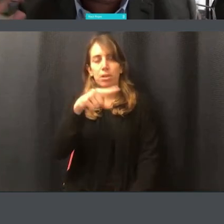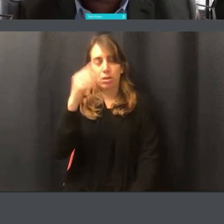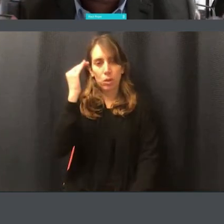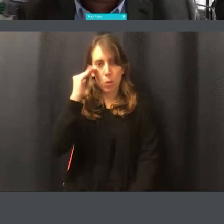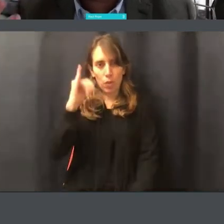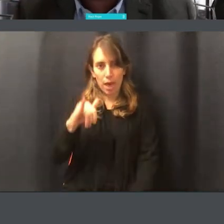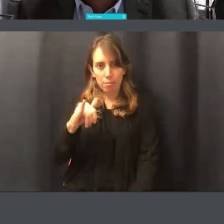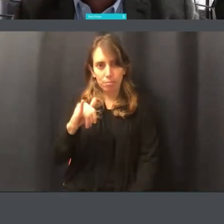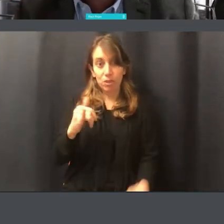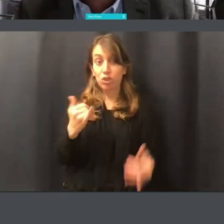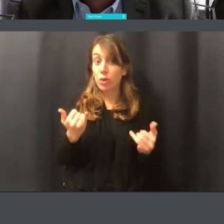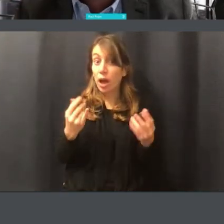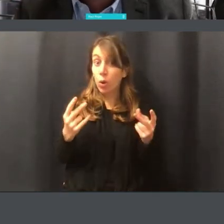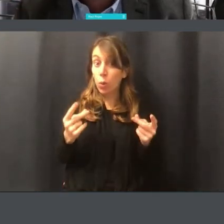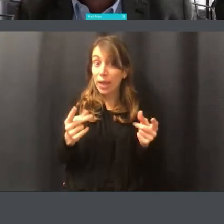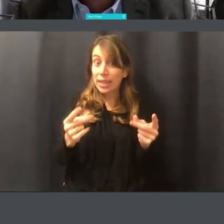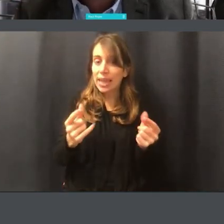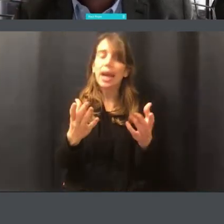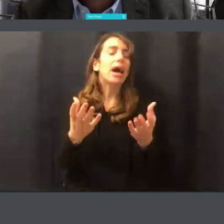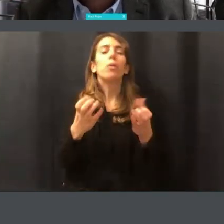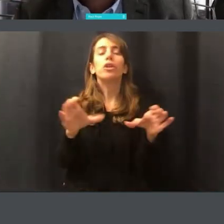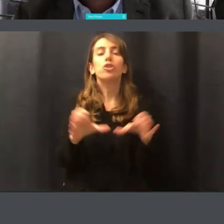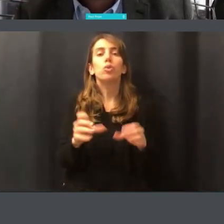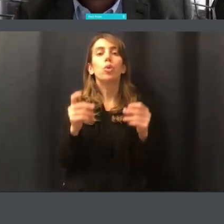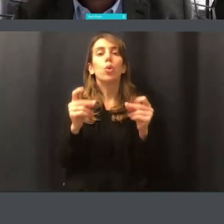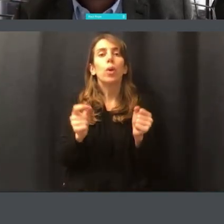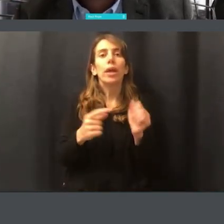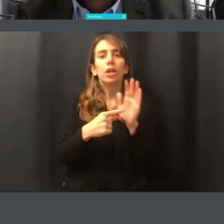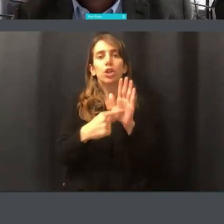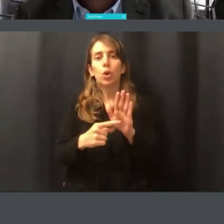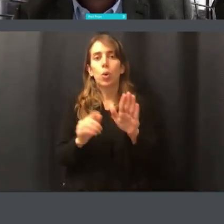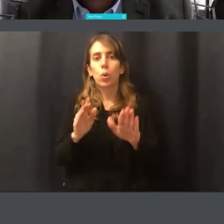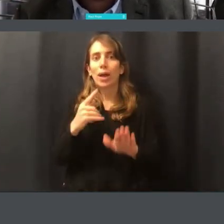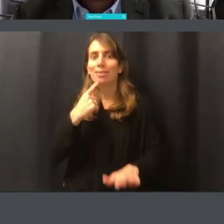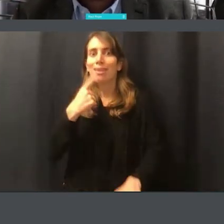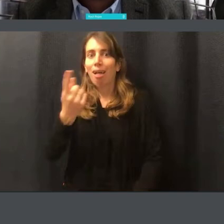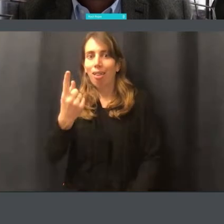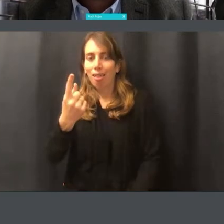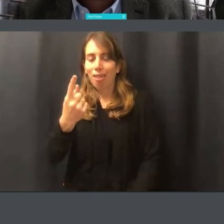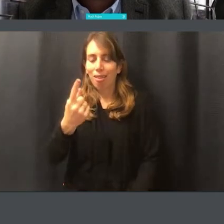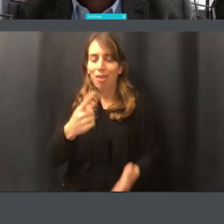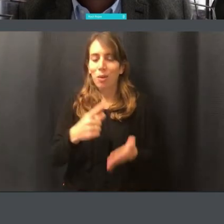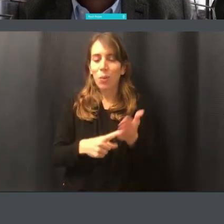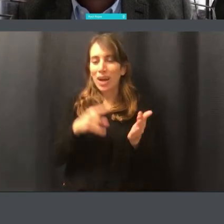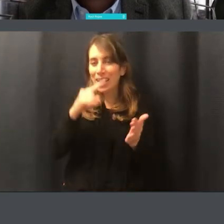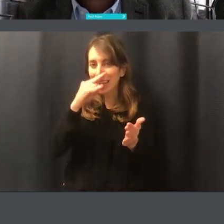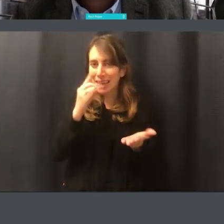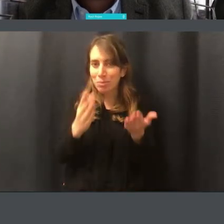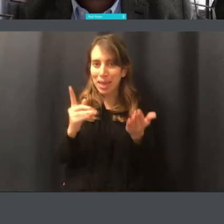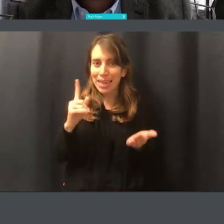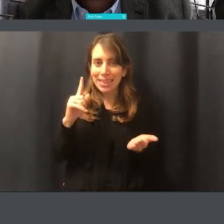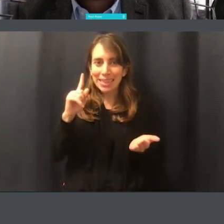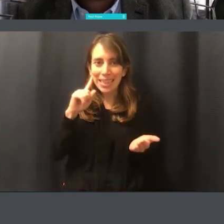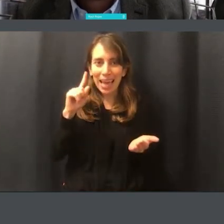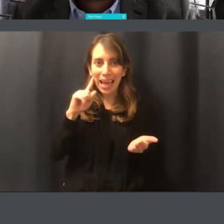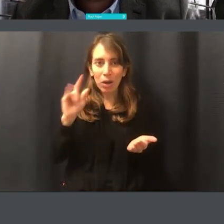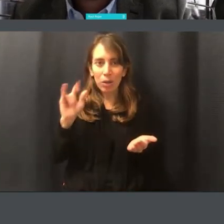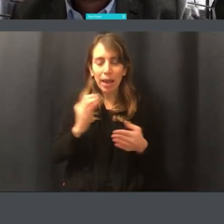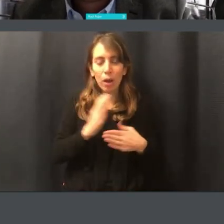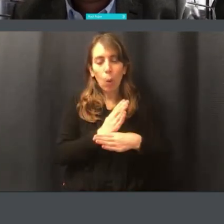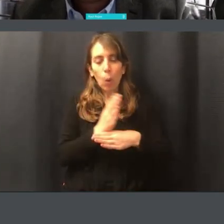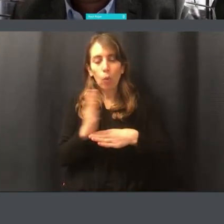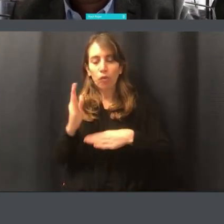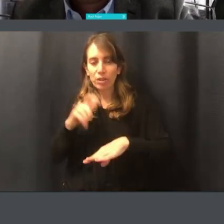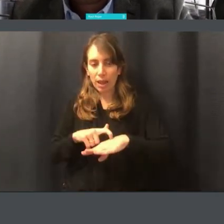that we kind of hear maybe what a kid sounds like over time in their ability to retell stories. And then we're also